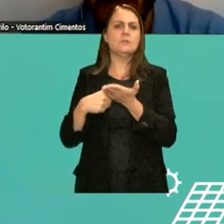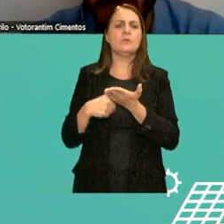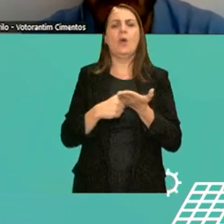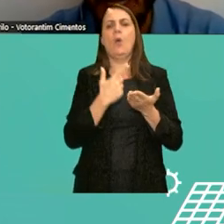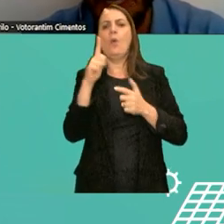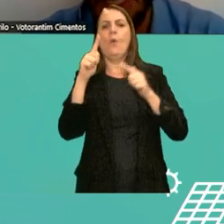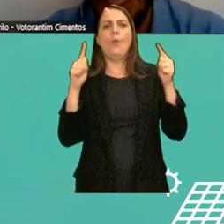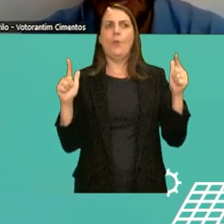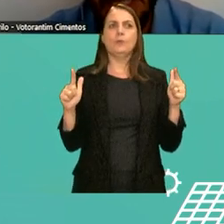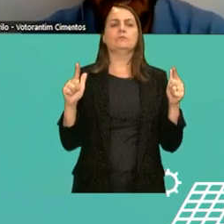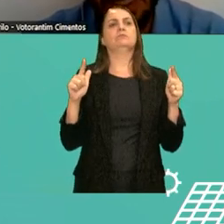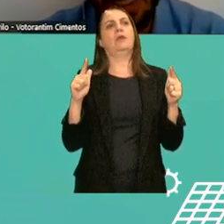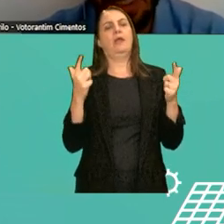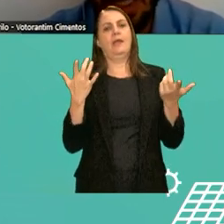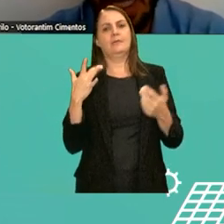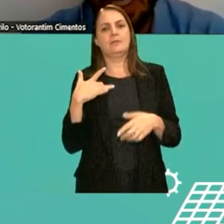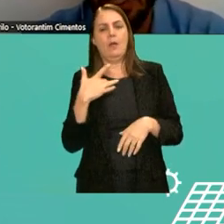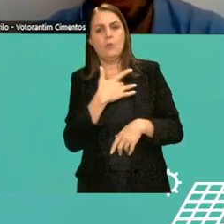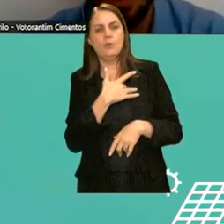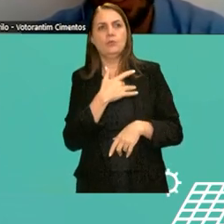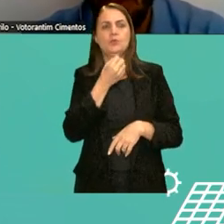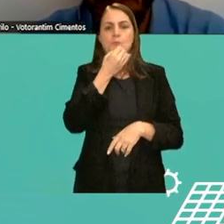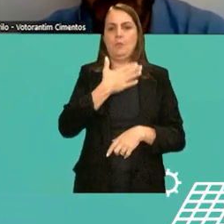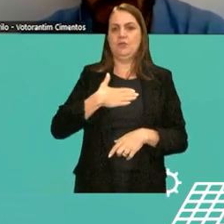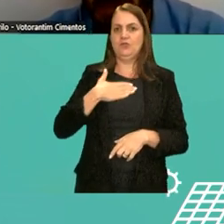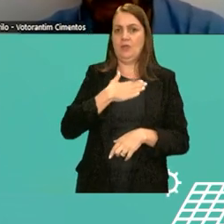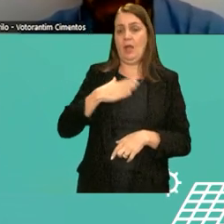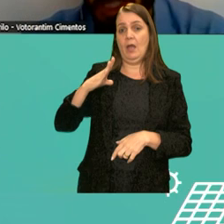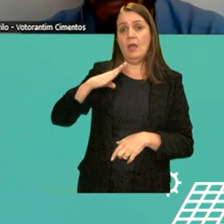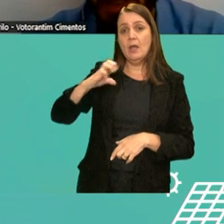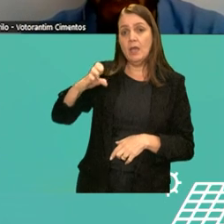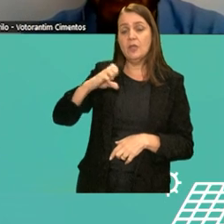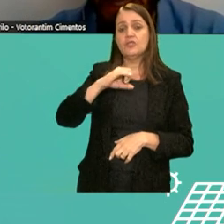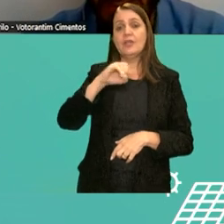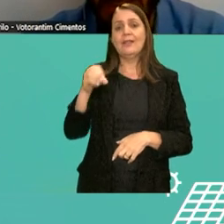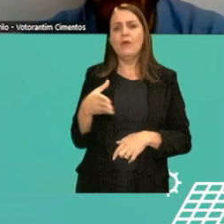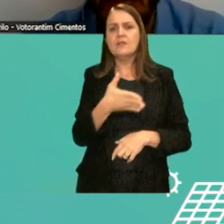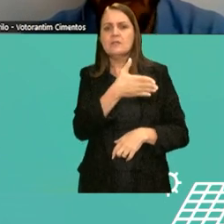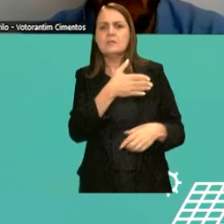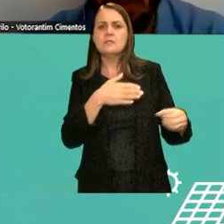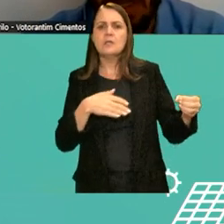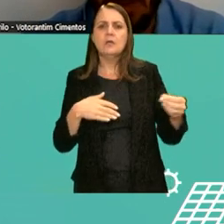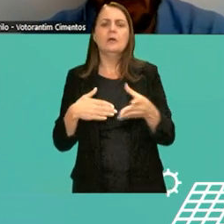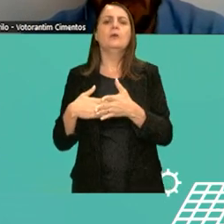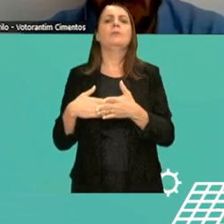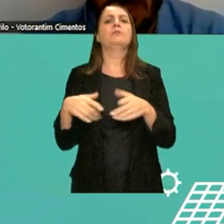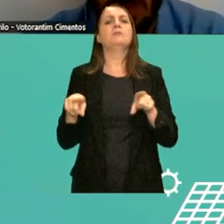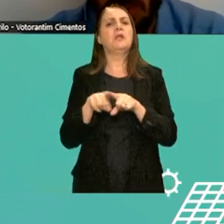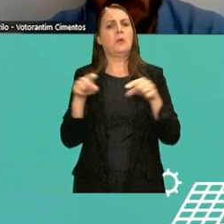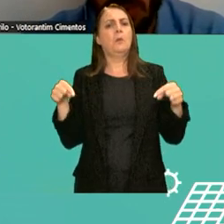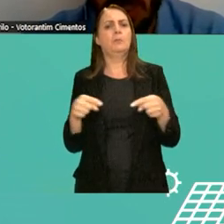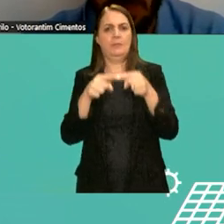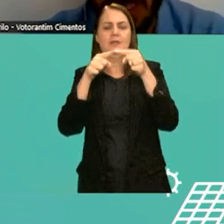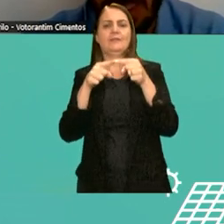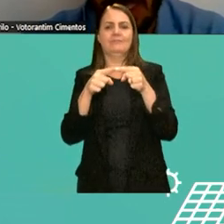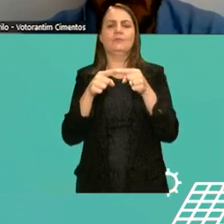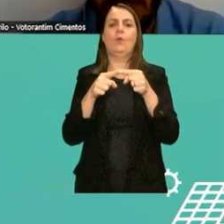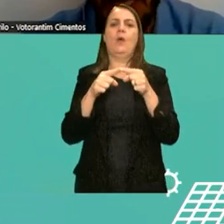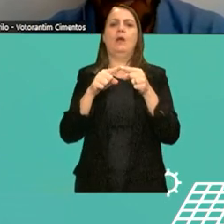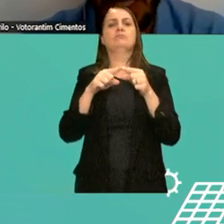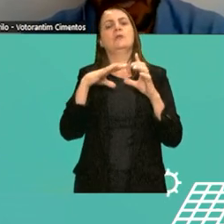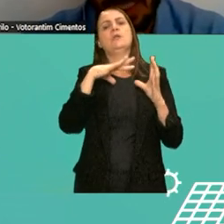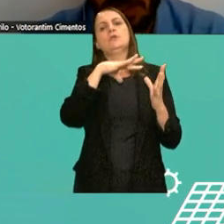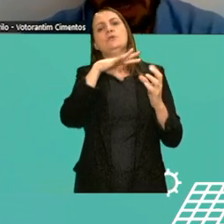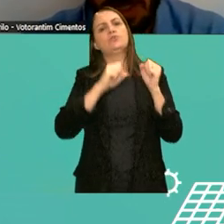other SDGs like ethics, integrity, well-being, and safety,